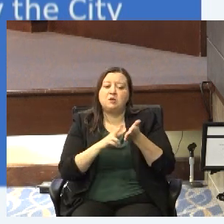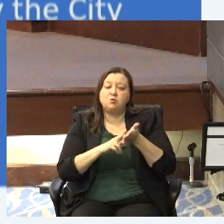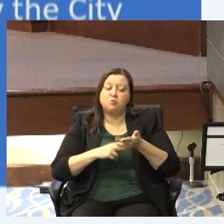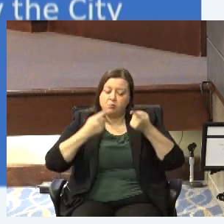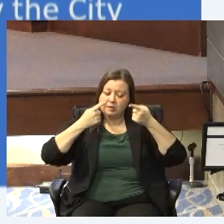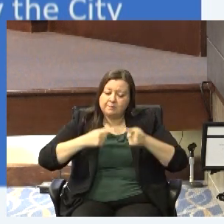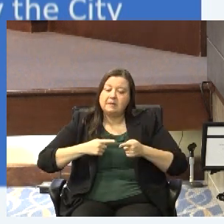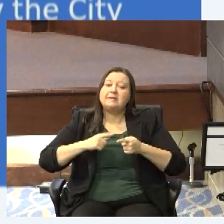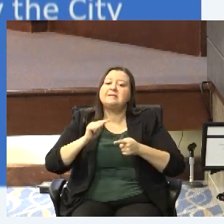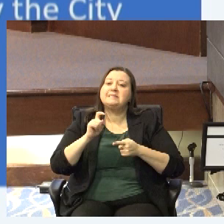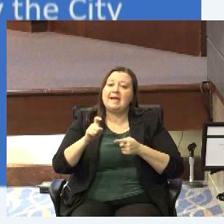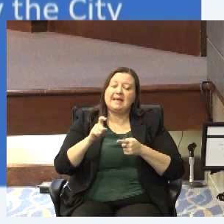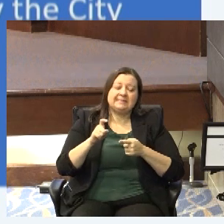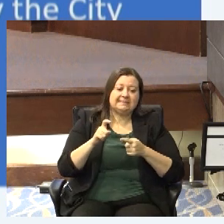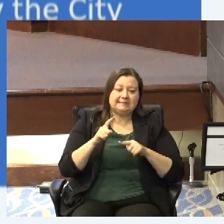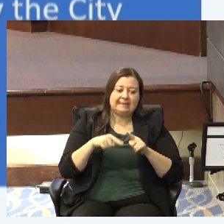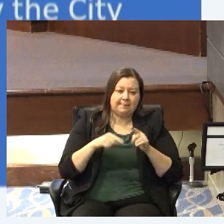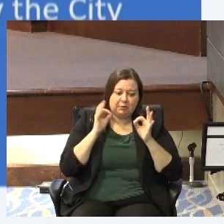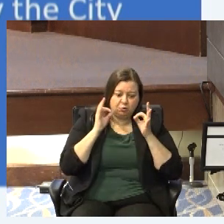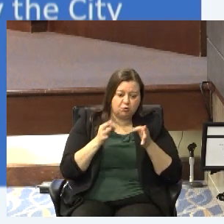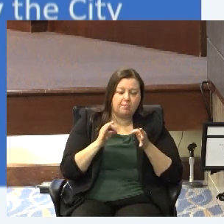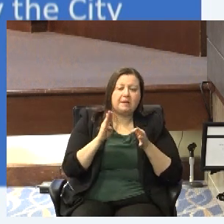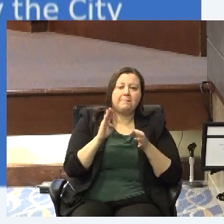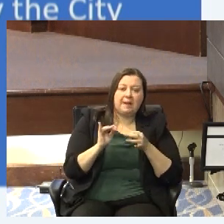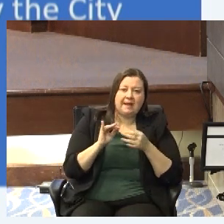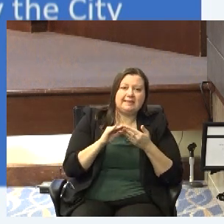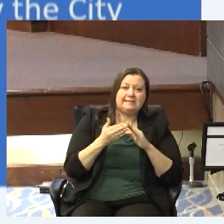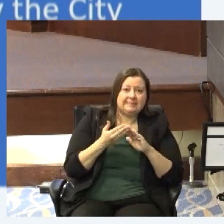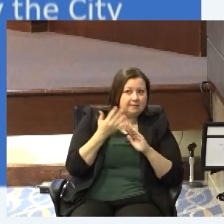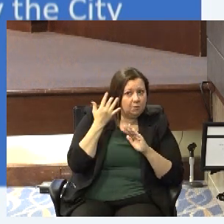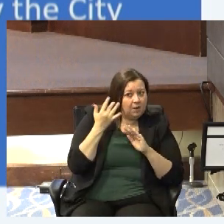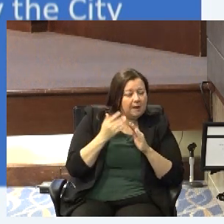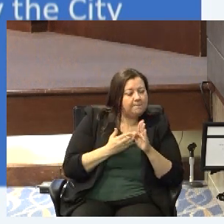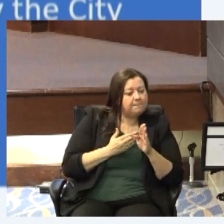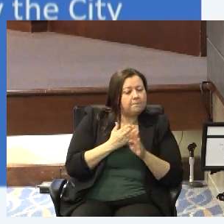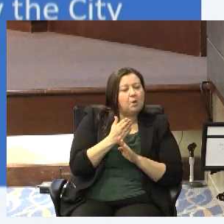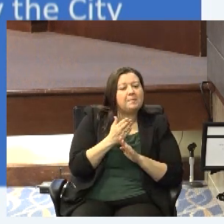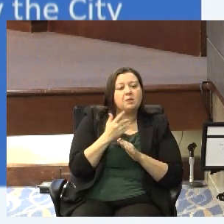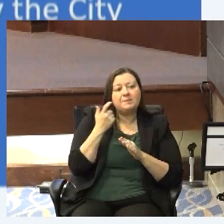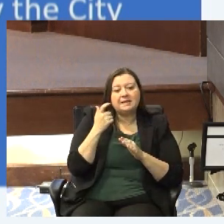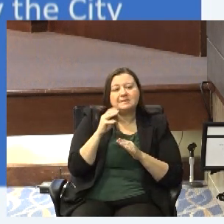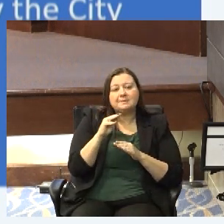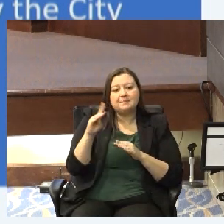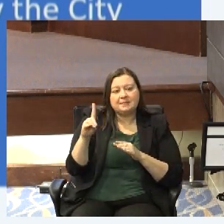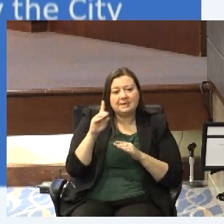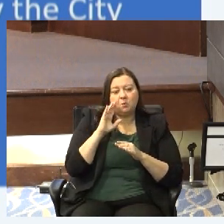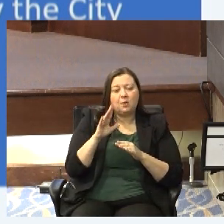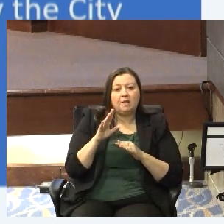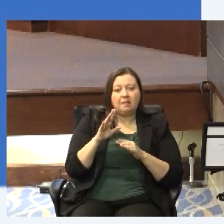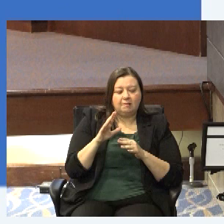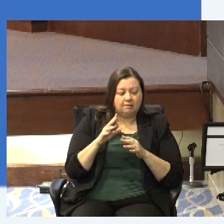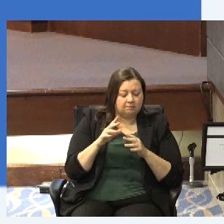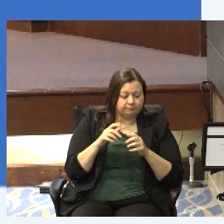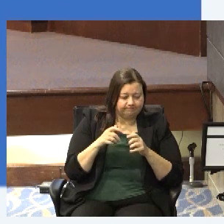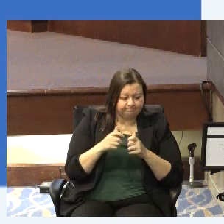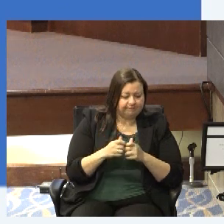tax increment cannot be terminated by the city, primarily because the MMD is going to pledge that tax increment to their